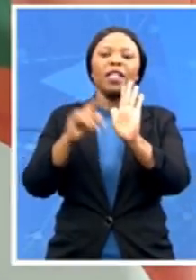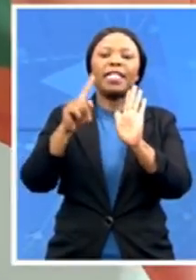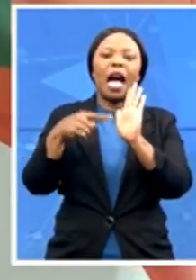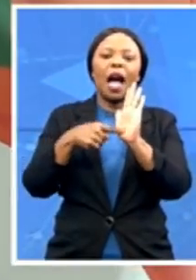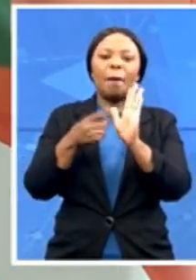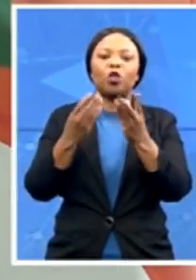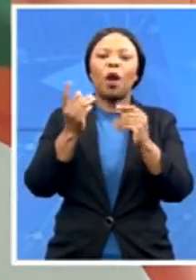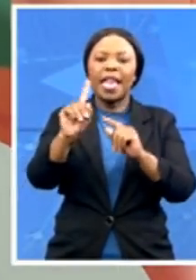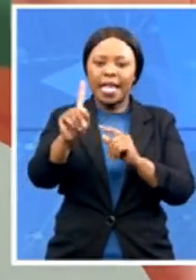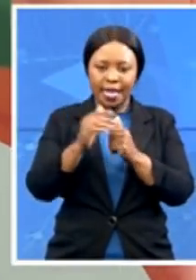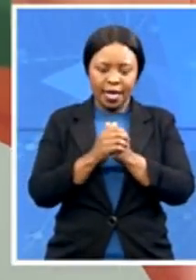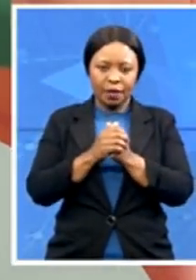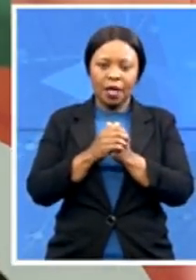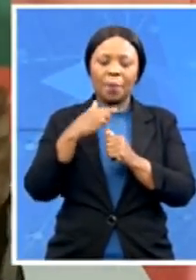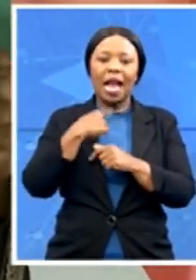ngo-1999 sathi